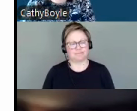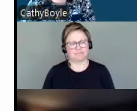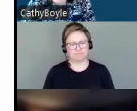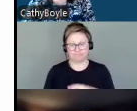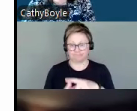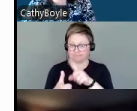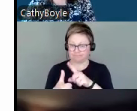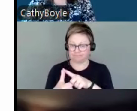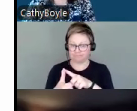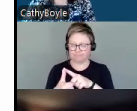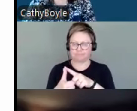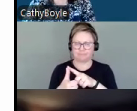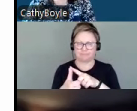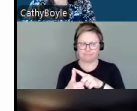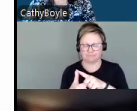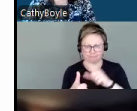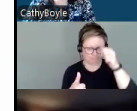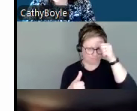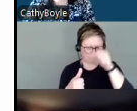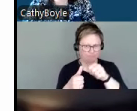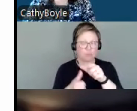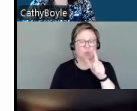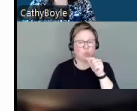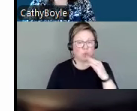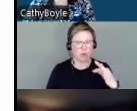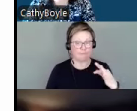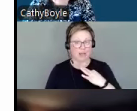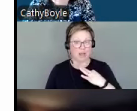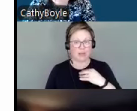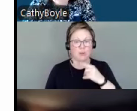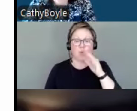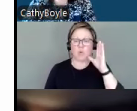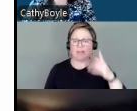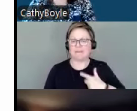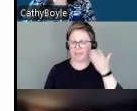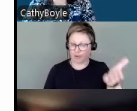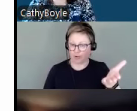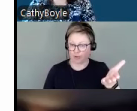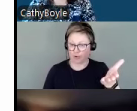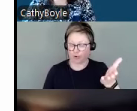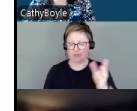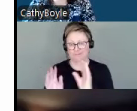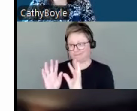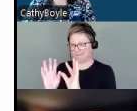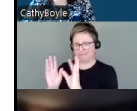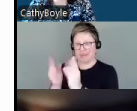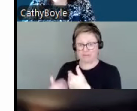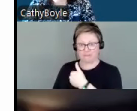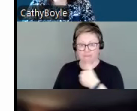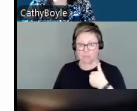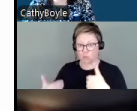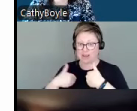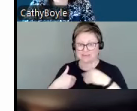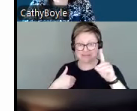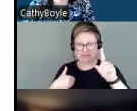First, remember who is applying and who is going to be living there. Your family member with a disability is the